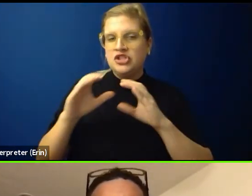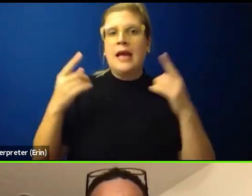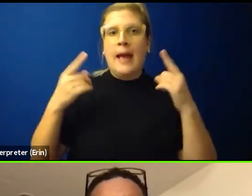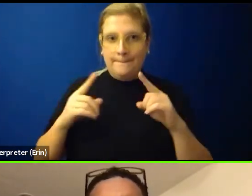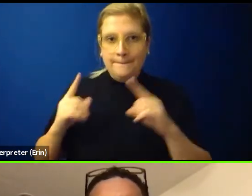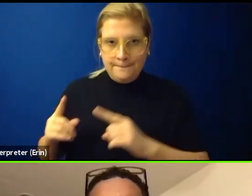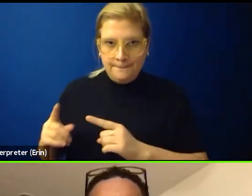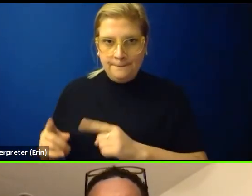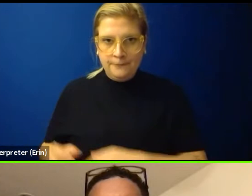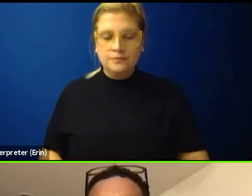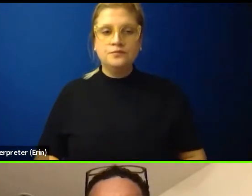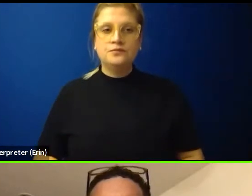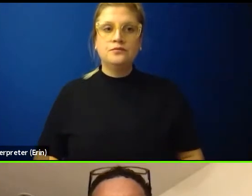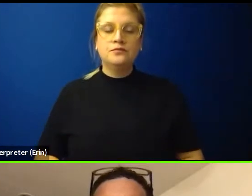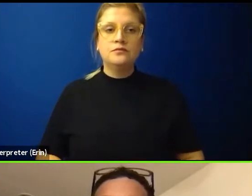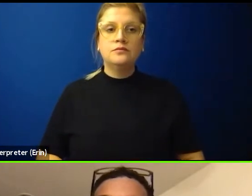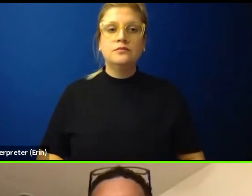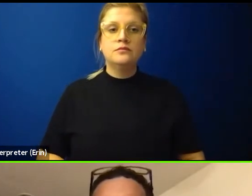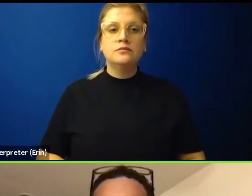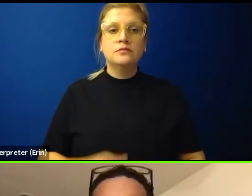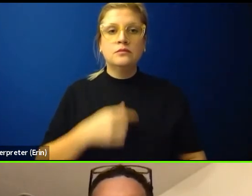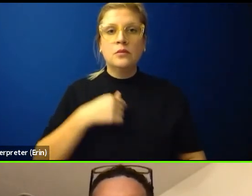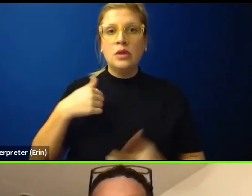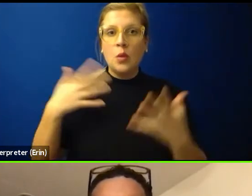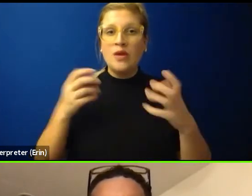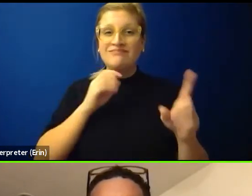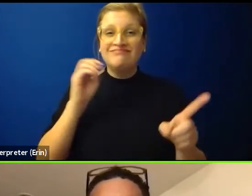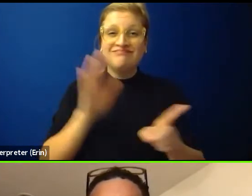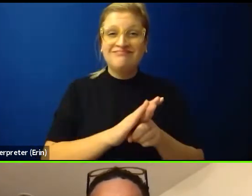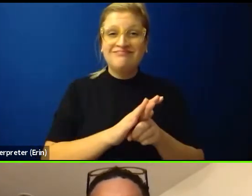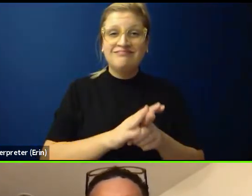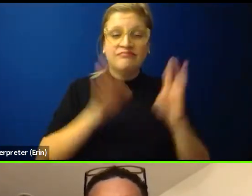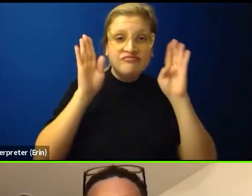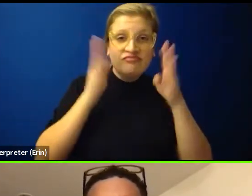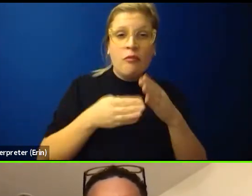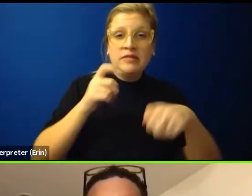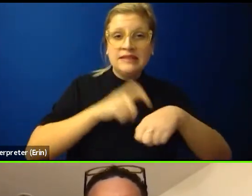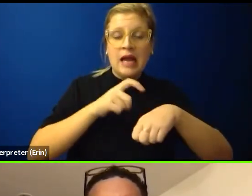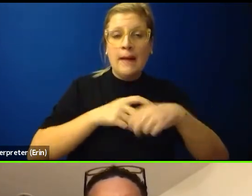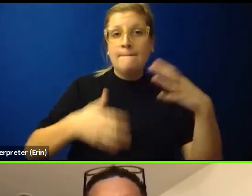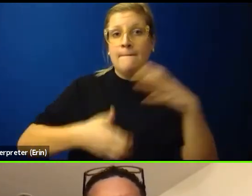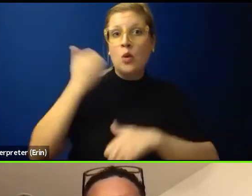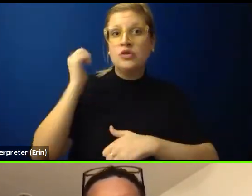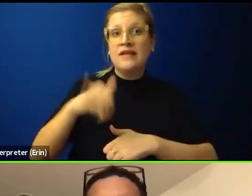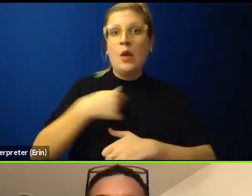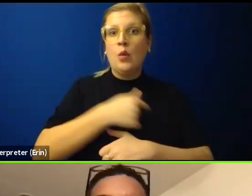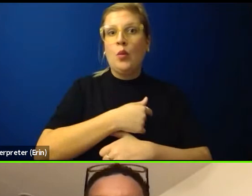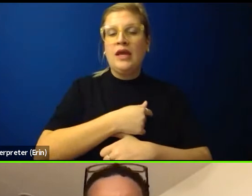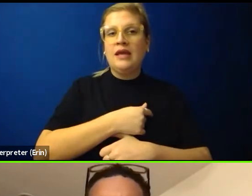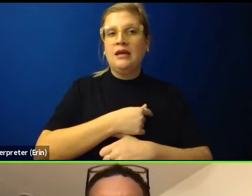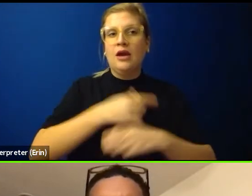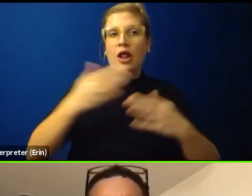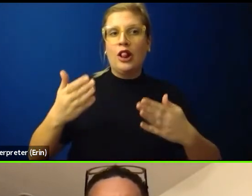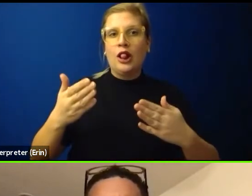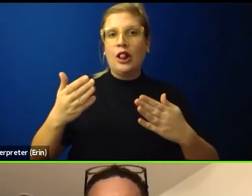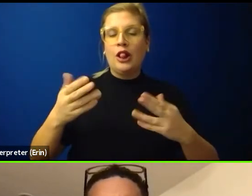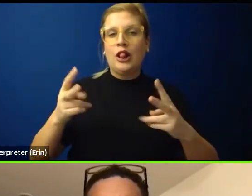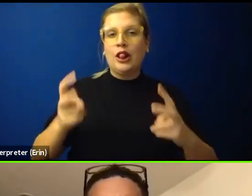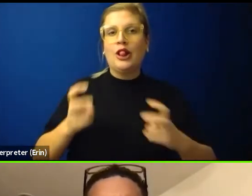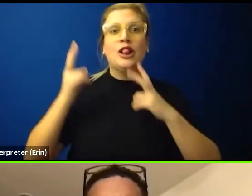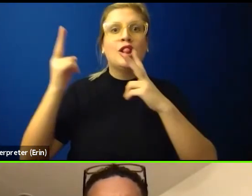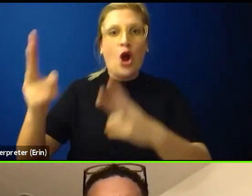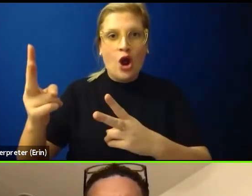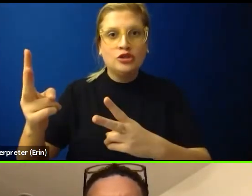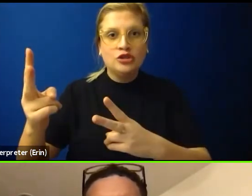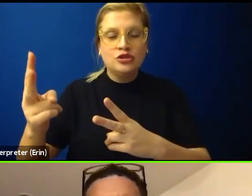so, we wanted to dedicate the majority of the time, obviously, to make sure that we launch. And so the last 8 weeks or so have really